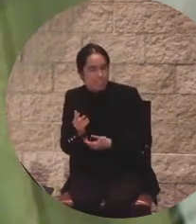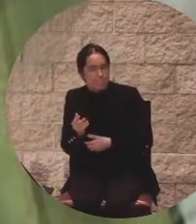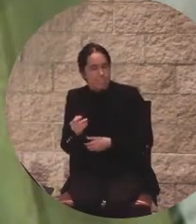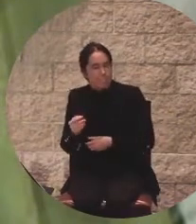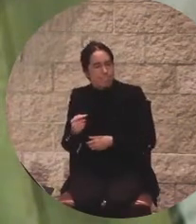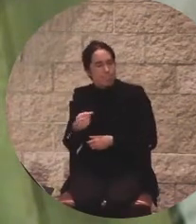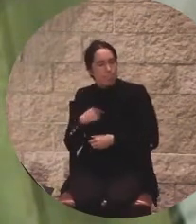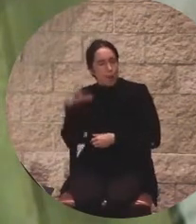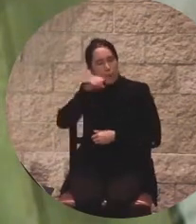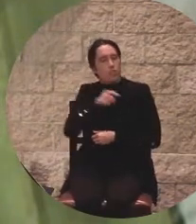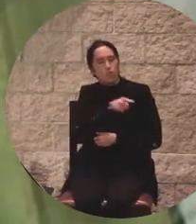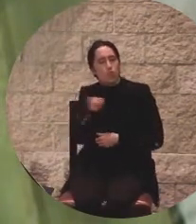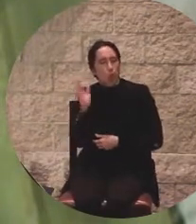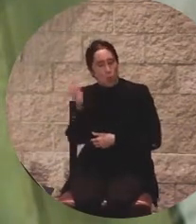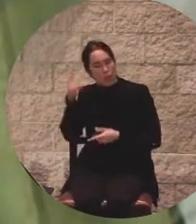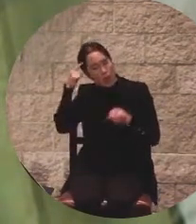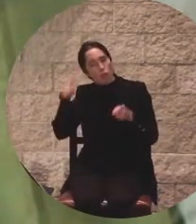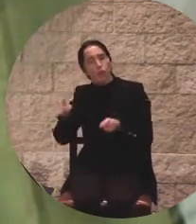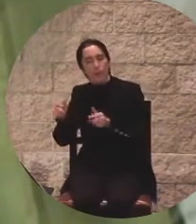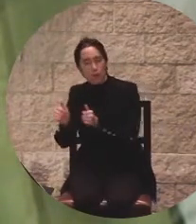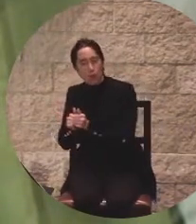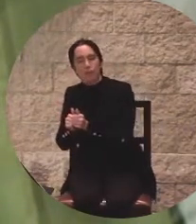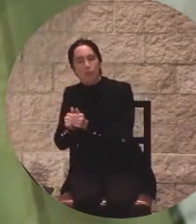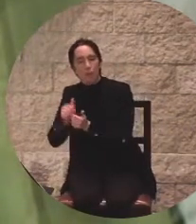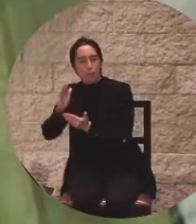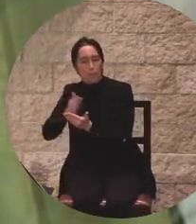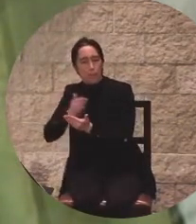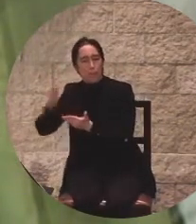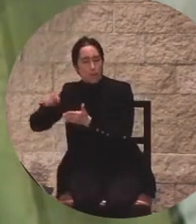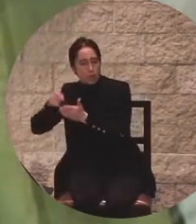Joyann Parker sings, she owns it.